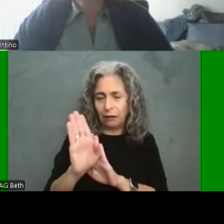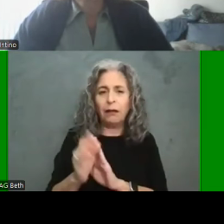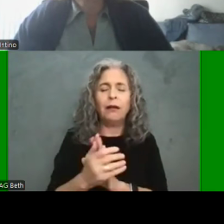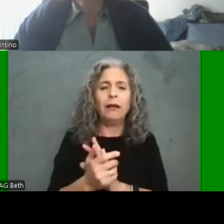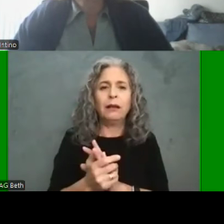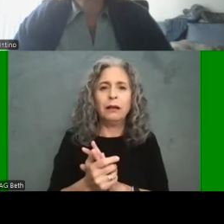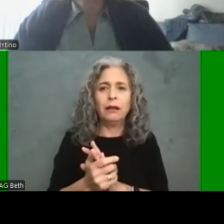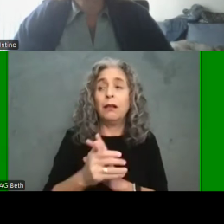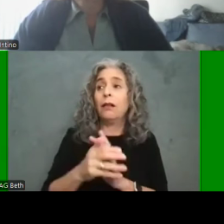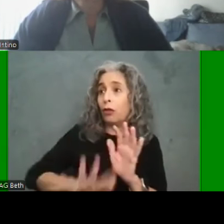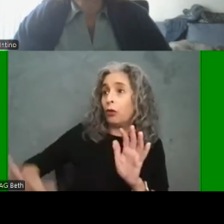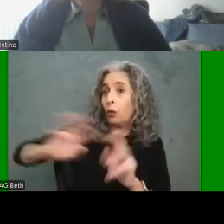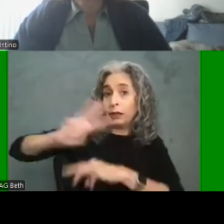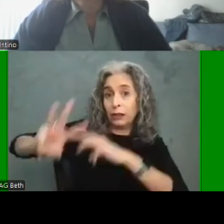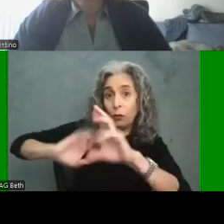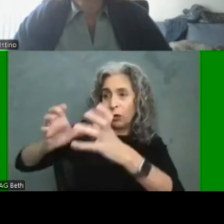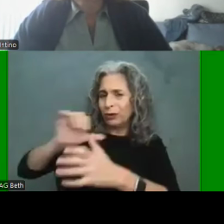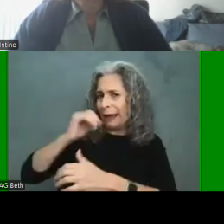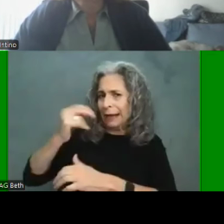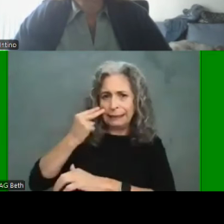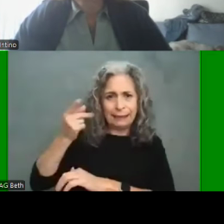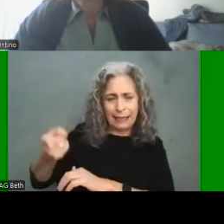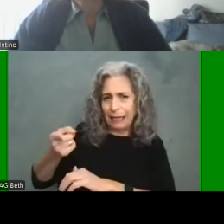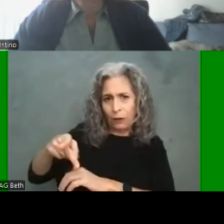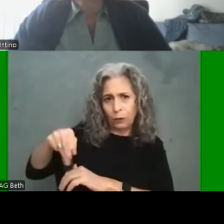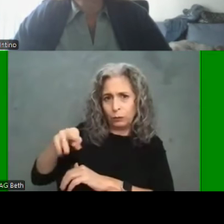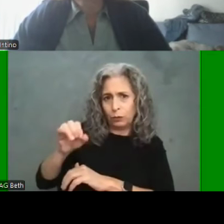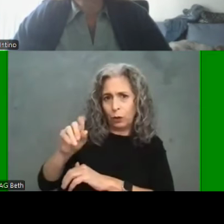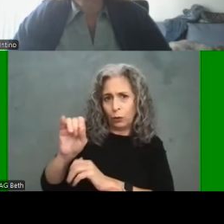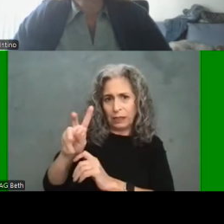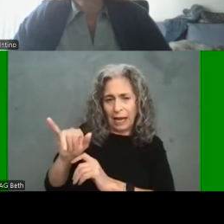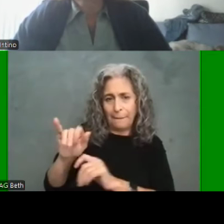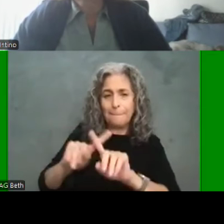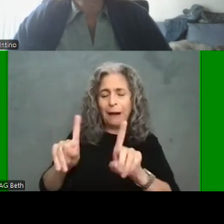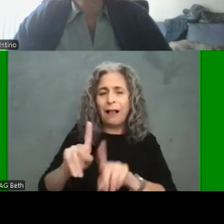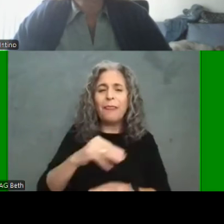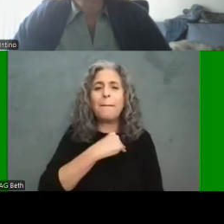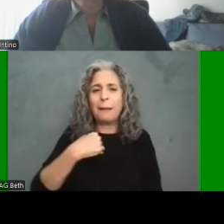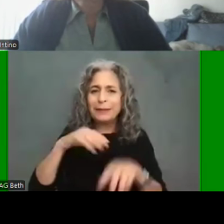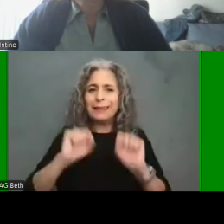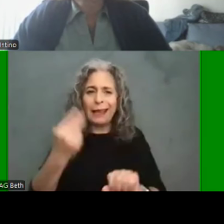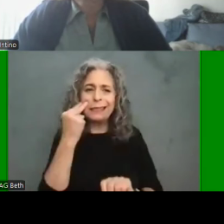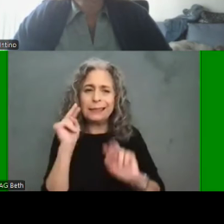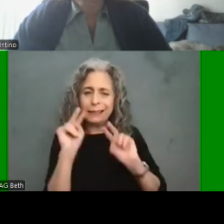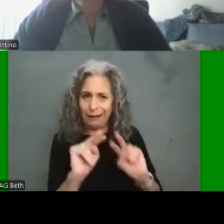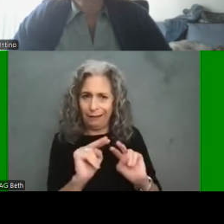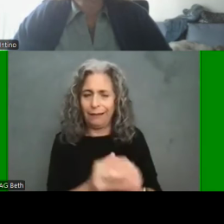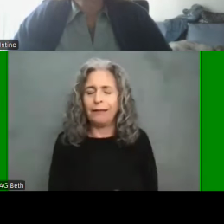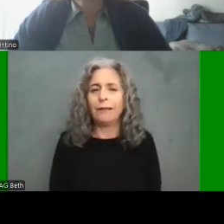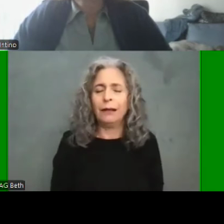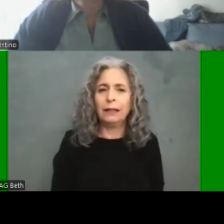The rest of the world won't see these prototypes. It will only be the members get to see these, and it enables you to see